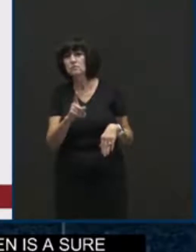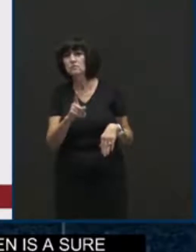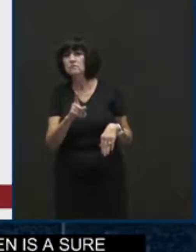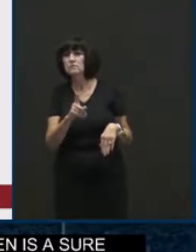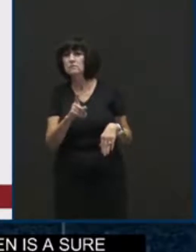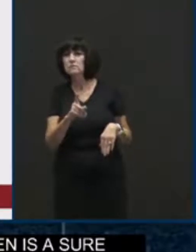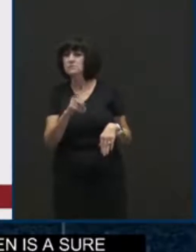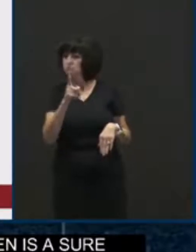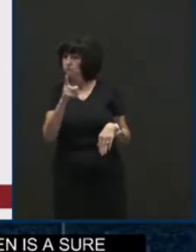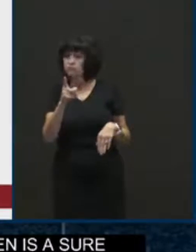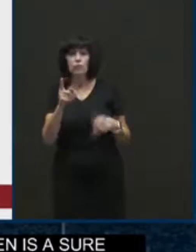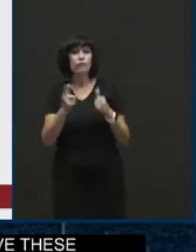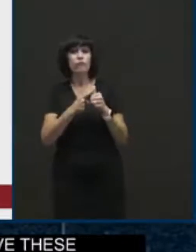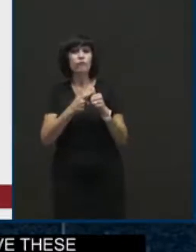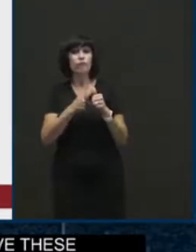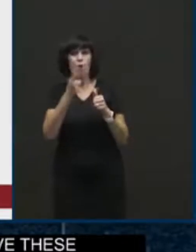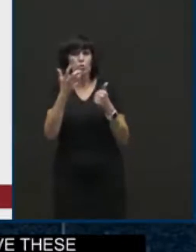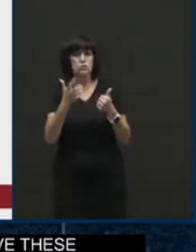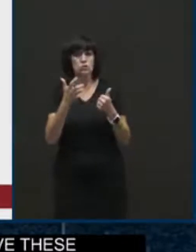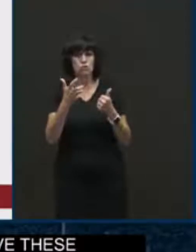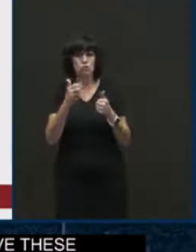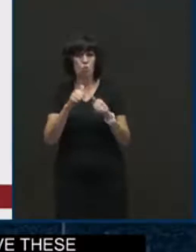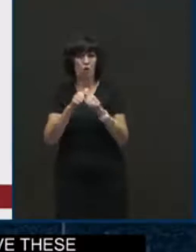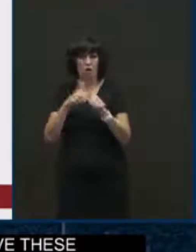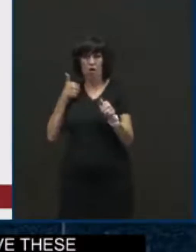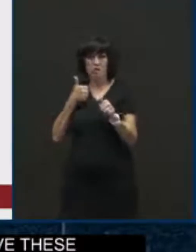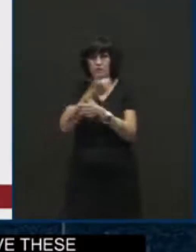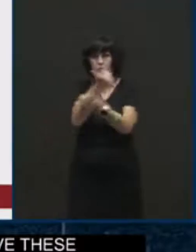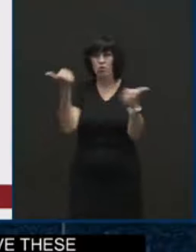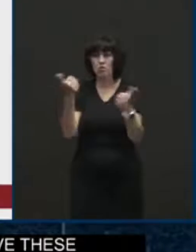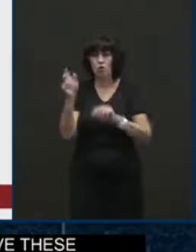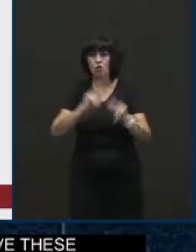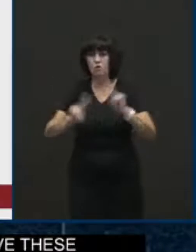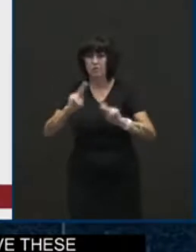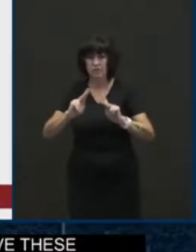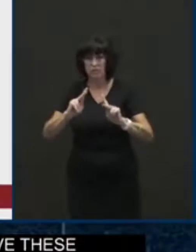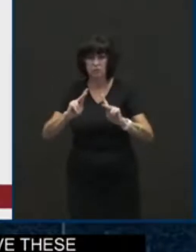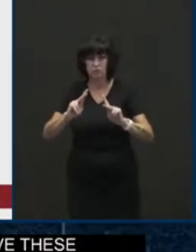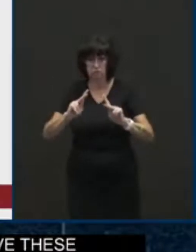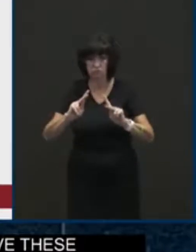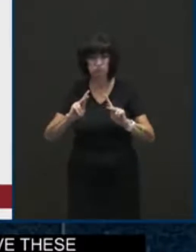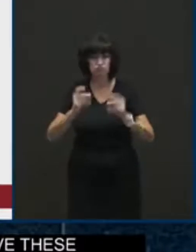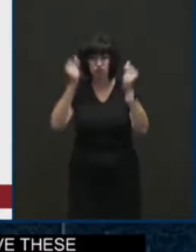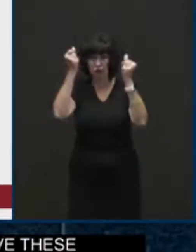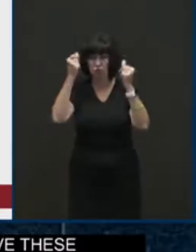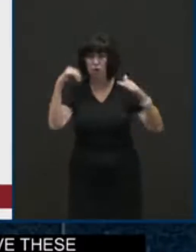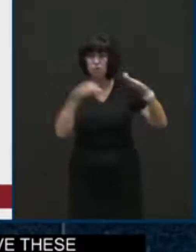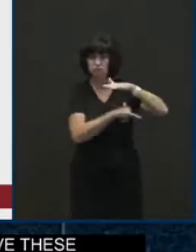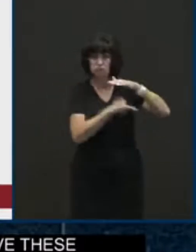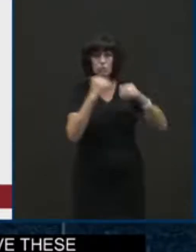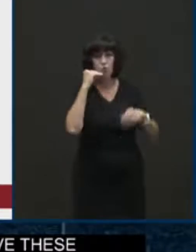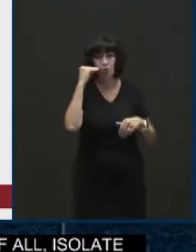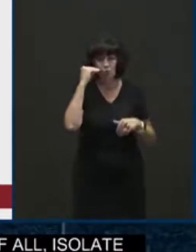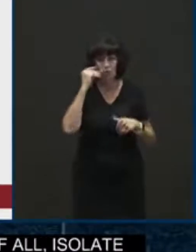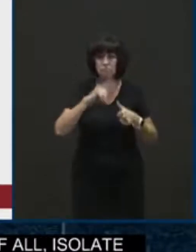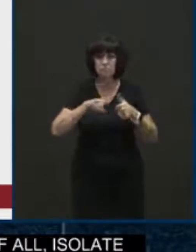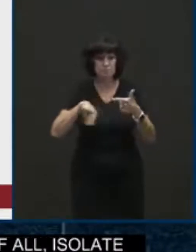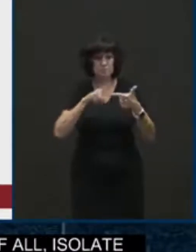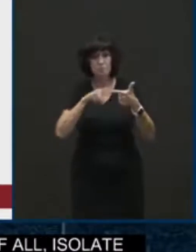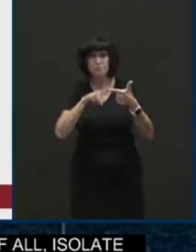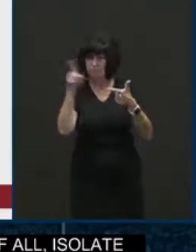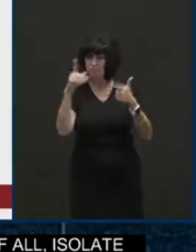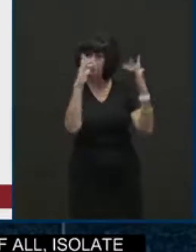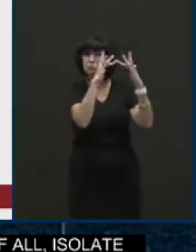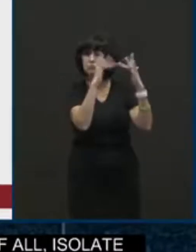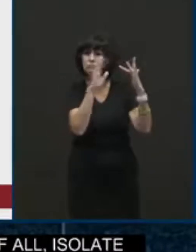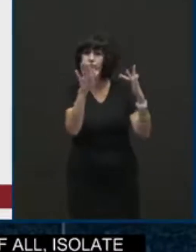first of all, isolate yourself, talk to your healthcare provider about what you need to do. Certainly,